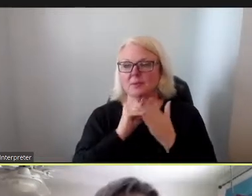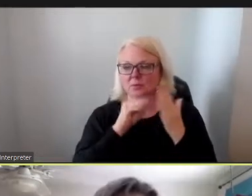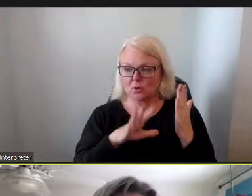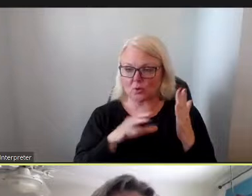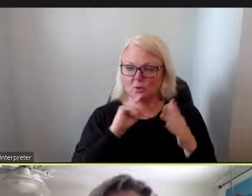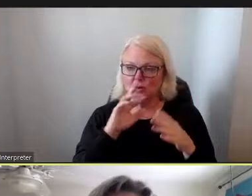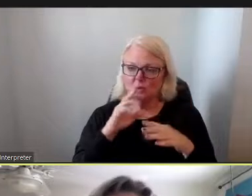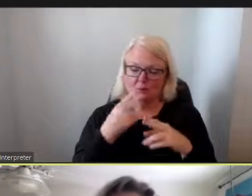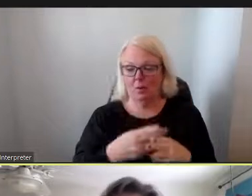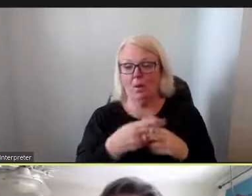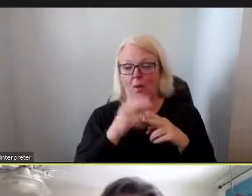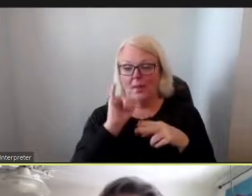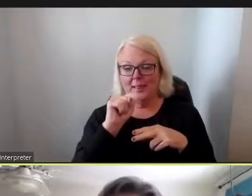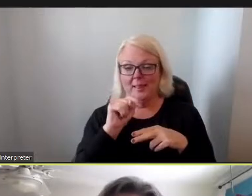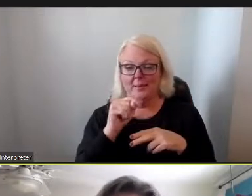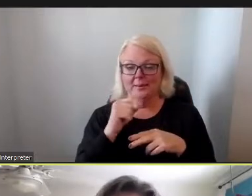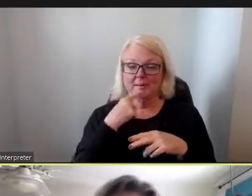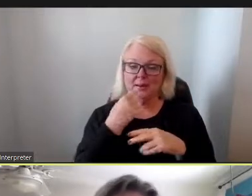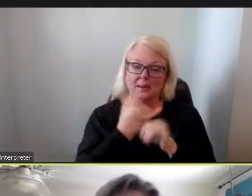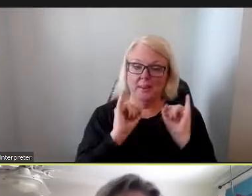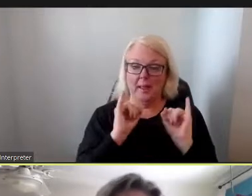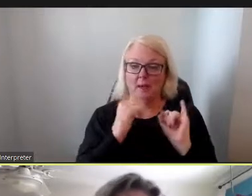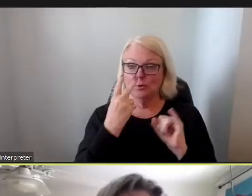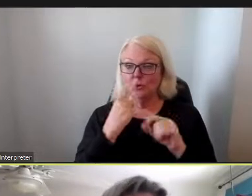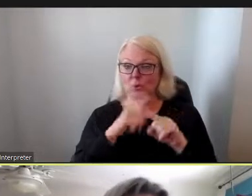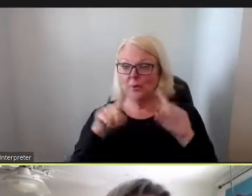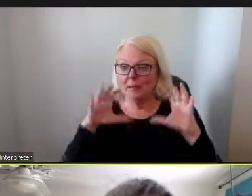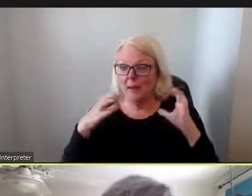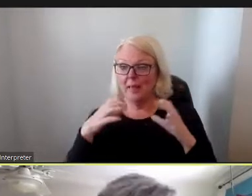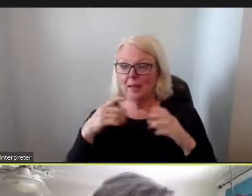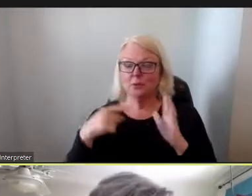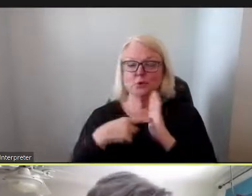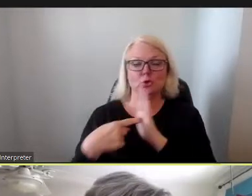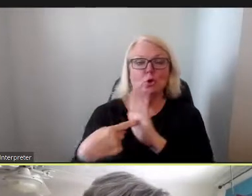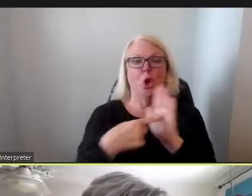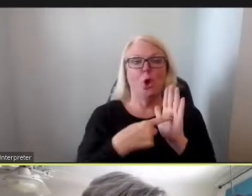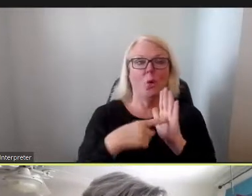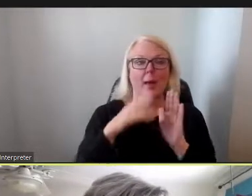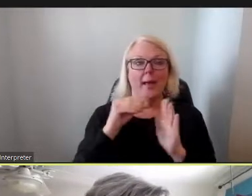this activity independently in two different classes, show and tell.